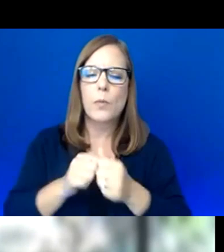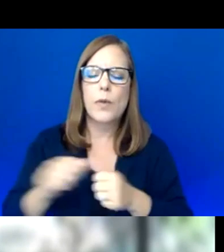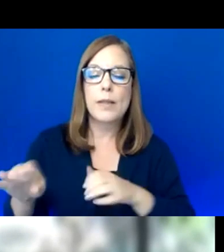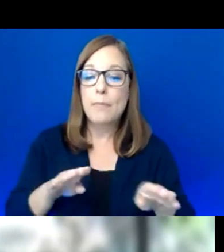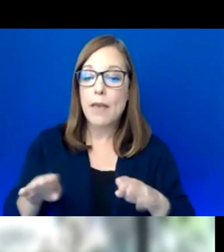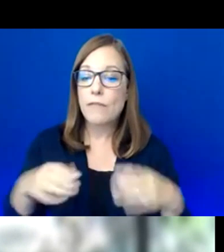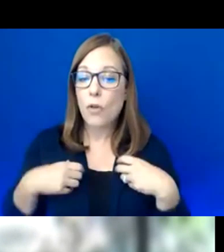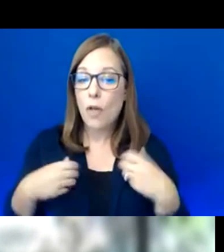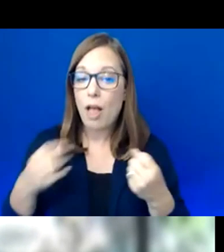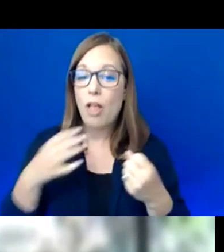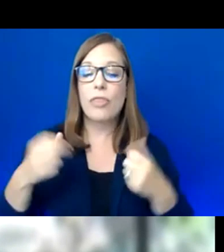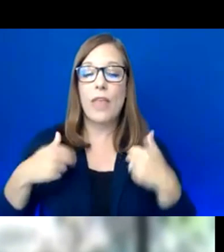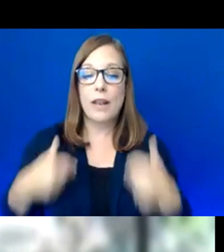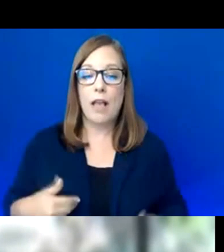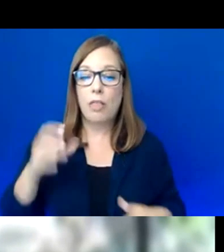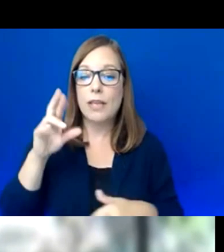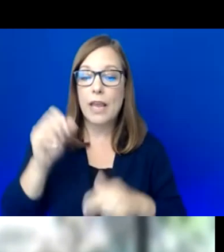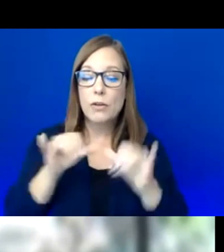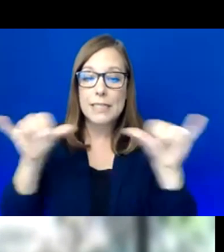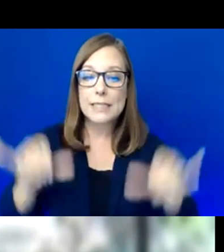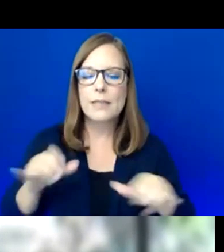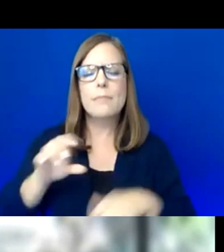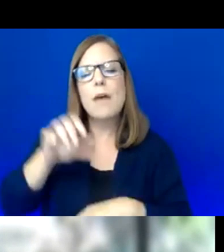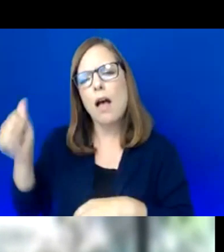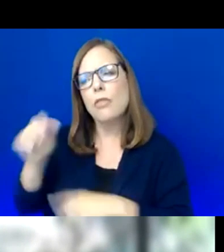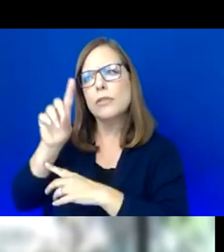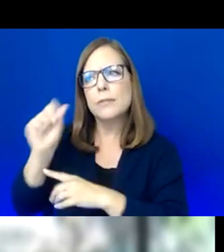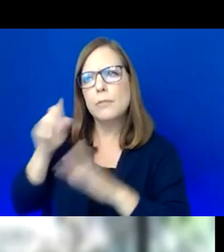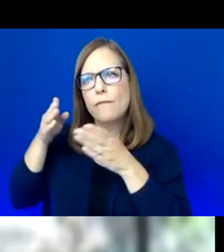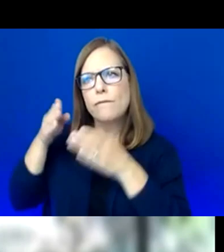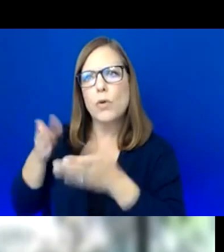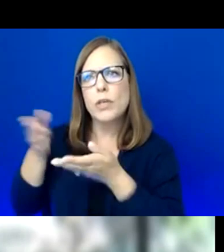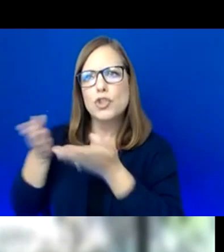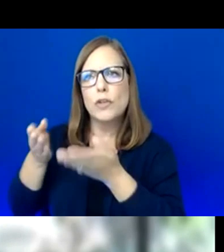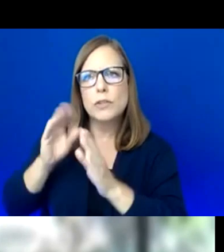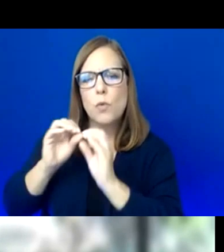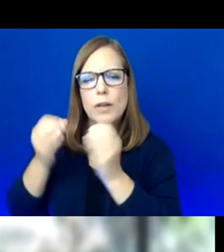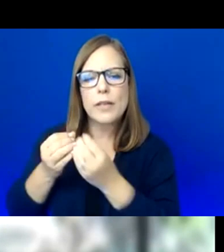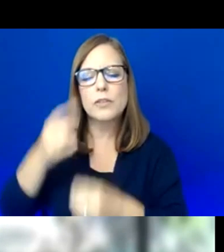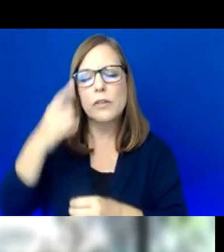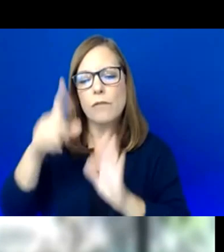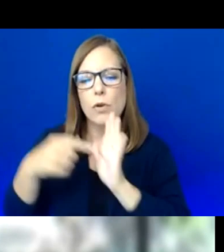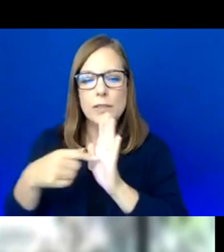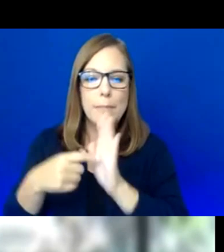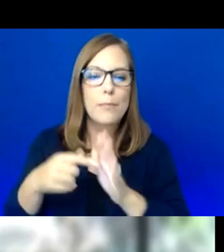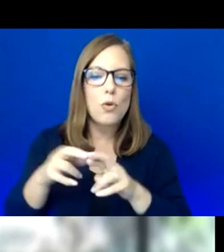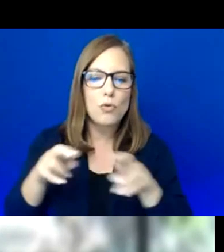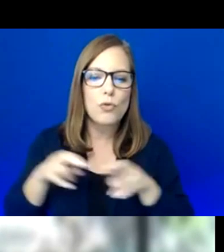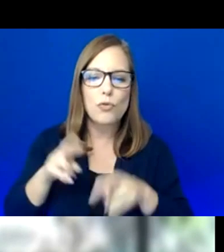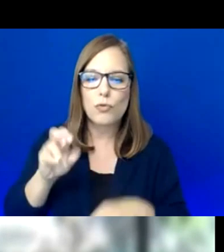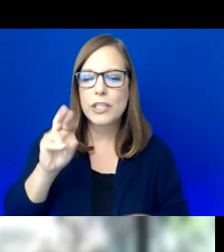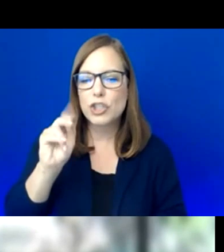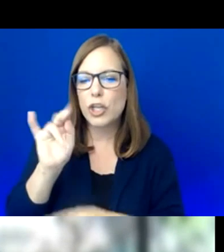healthcare system, other disability-focused service organizations such as our regional centers, and